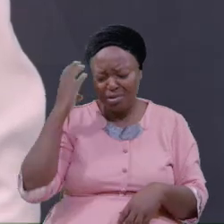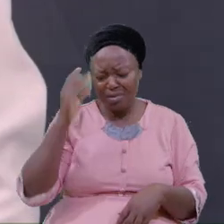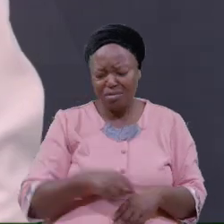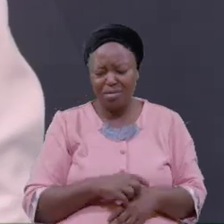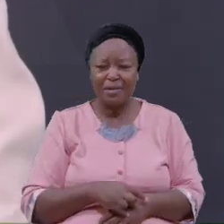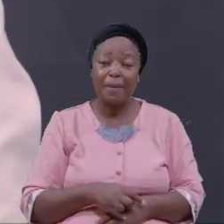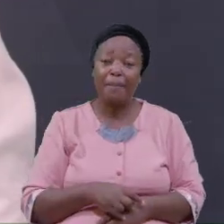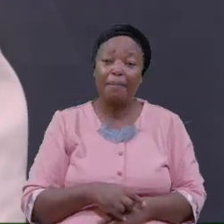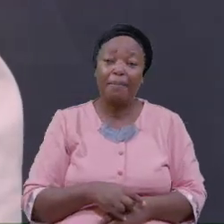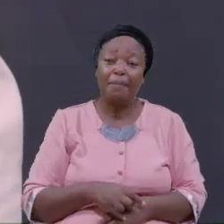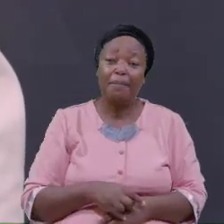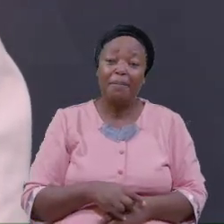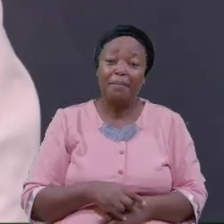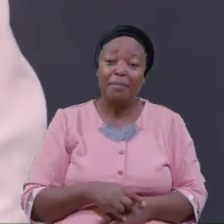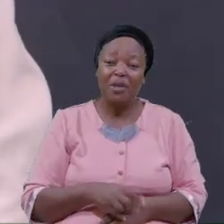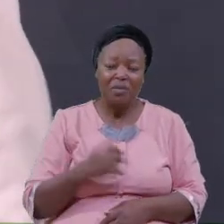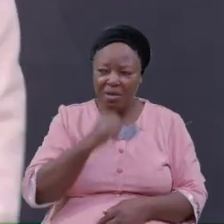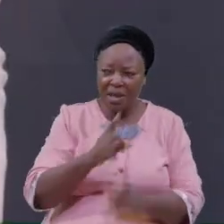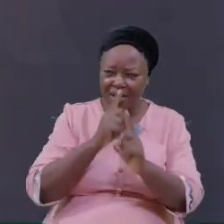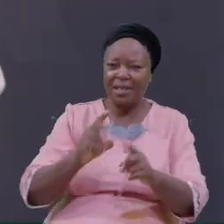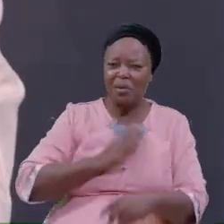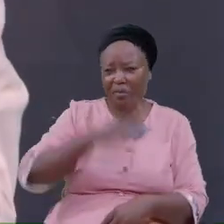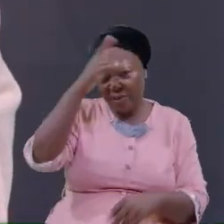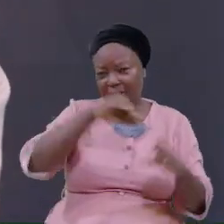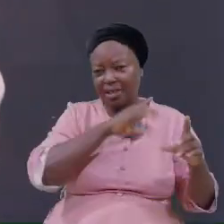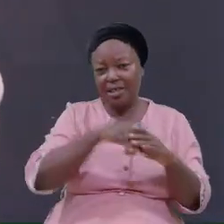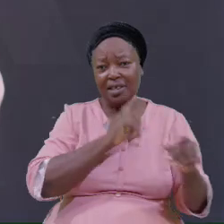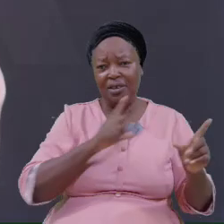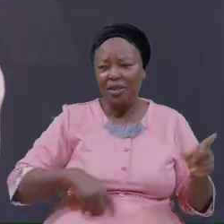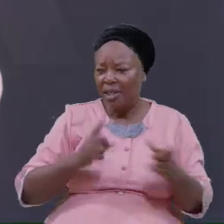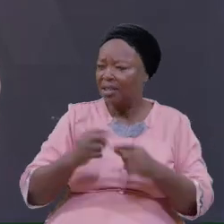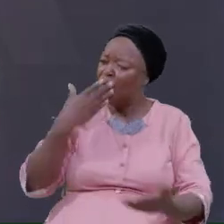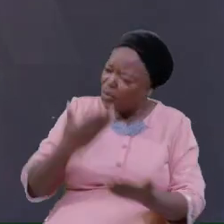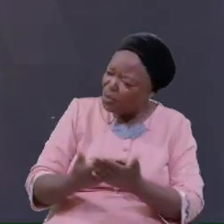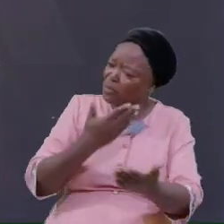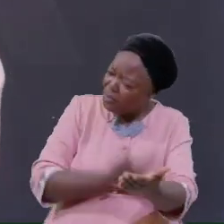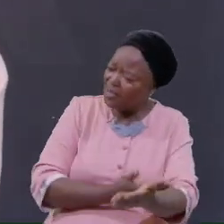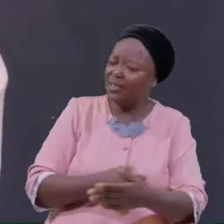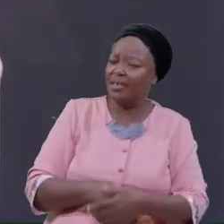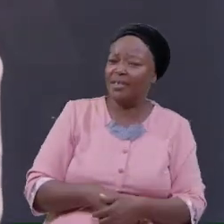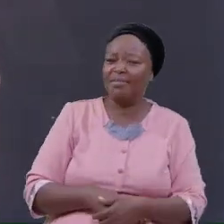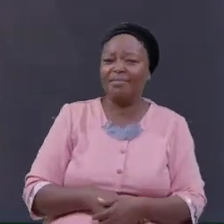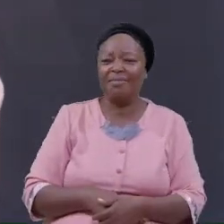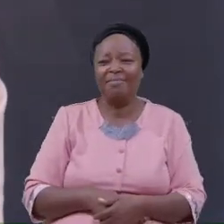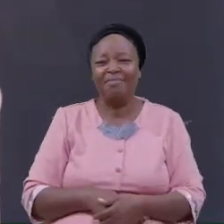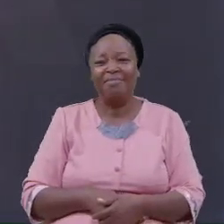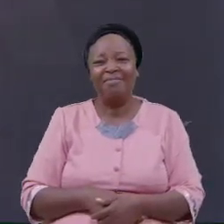He will not answer me. I'll say, good morning. He'll look down on